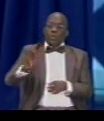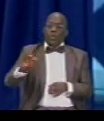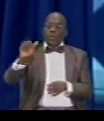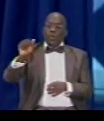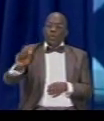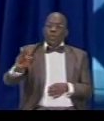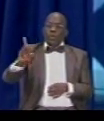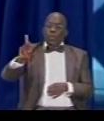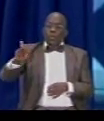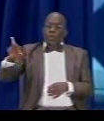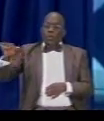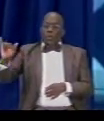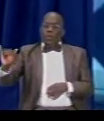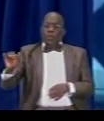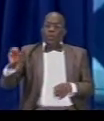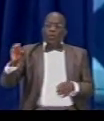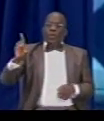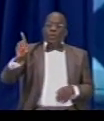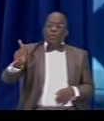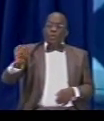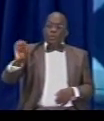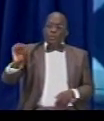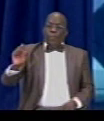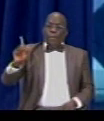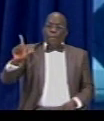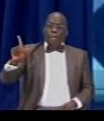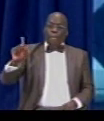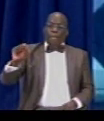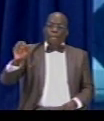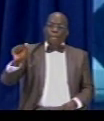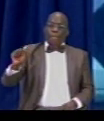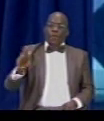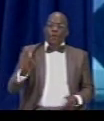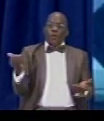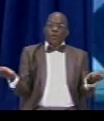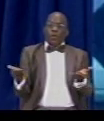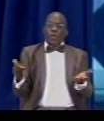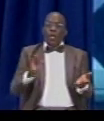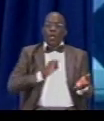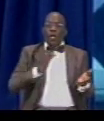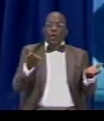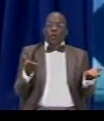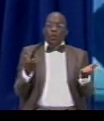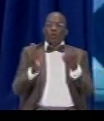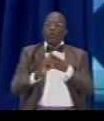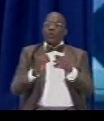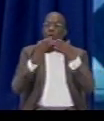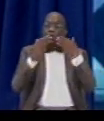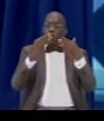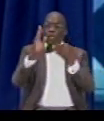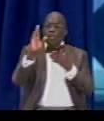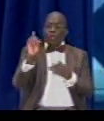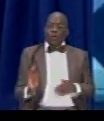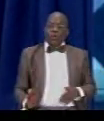Delta State, Nigeria. Here today, I want to thank God for his miracle in my life.